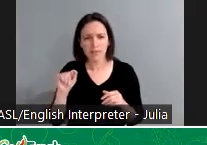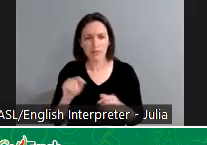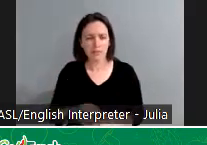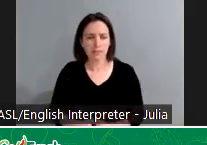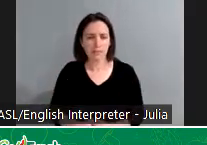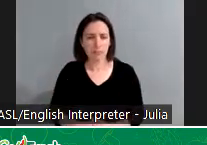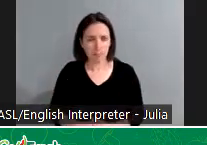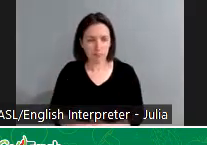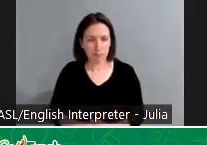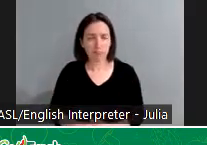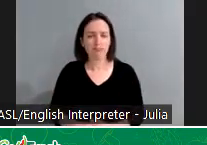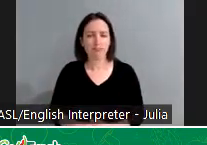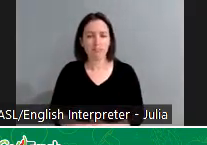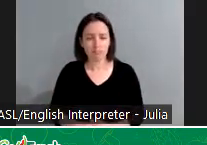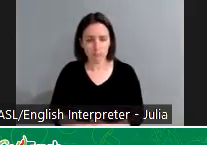So